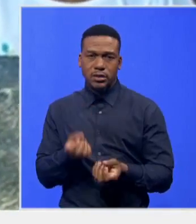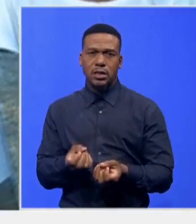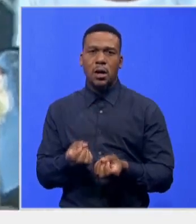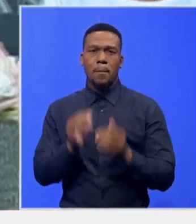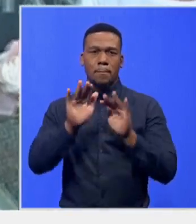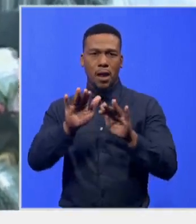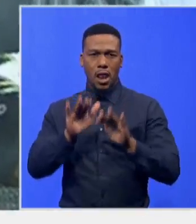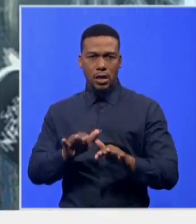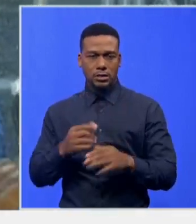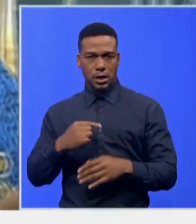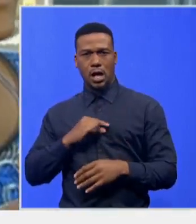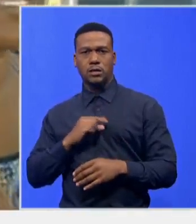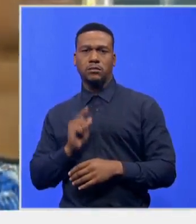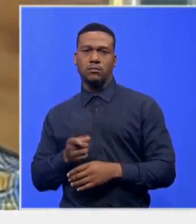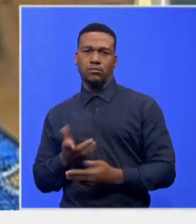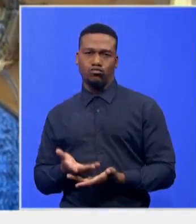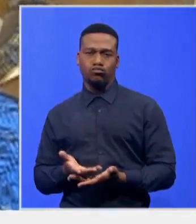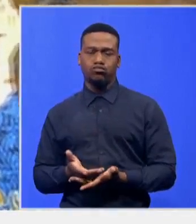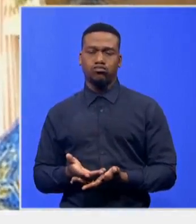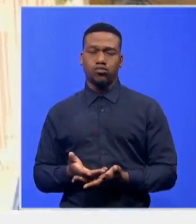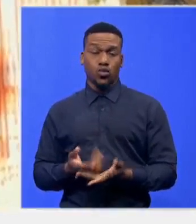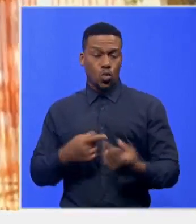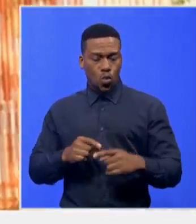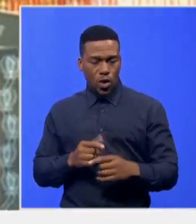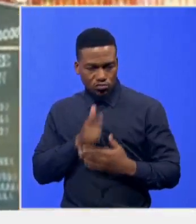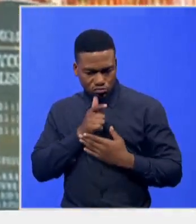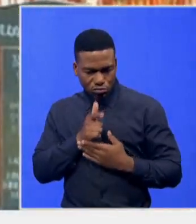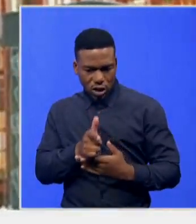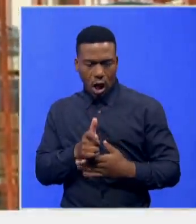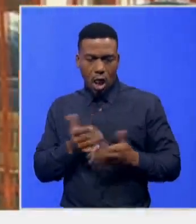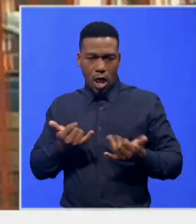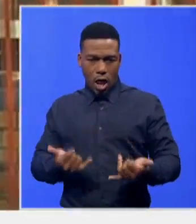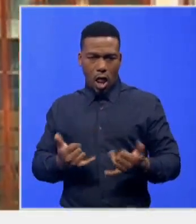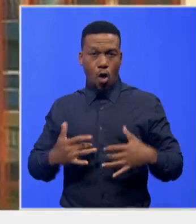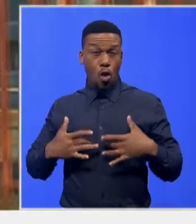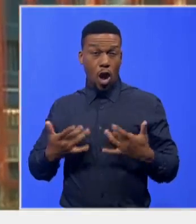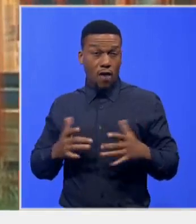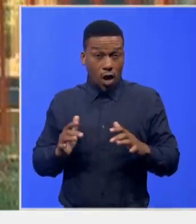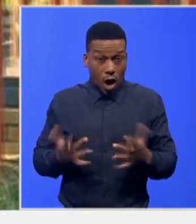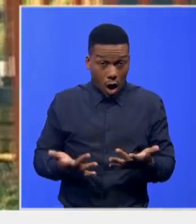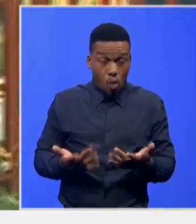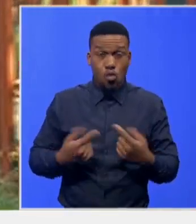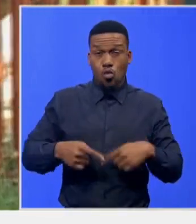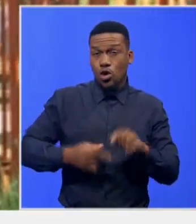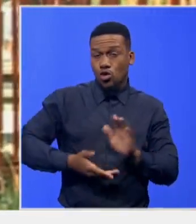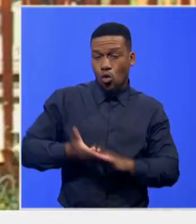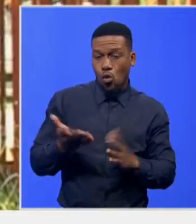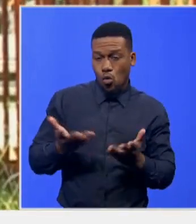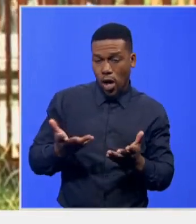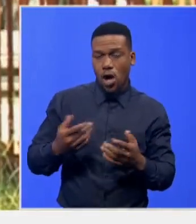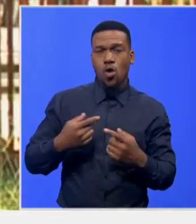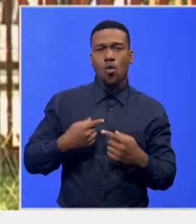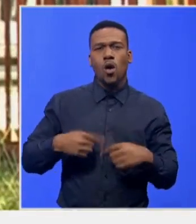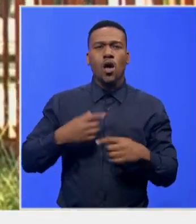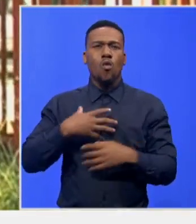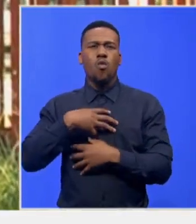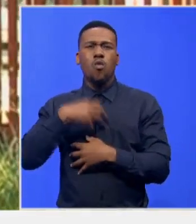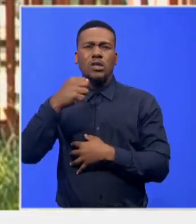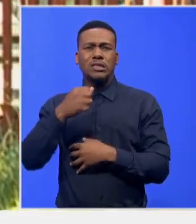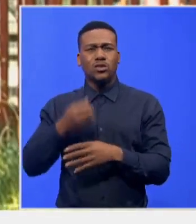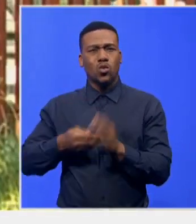telling them how we are at the present moment and where we're going, where we would want to go,